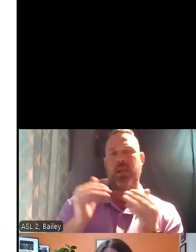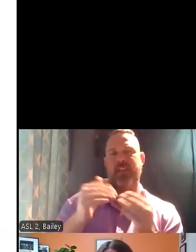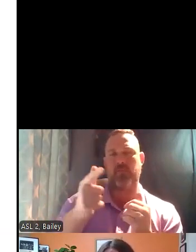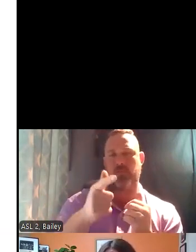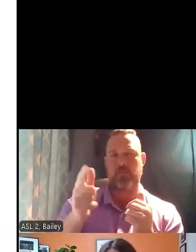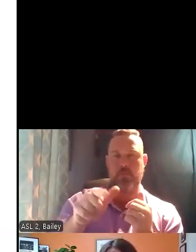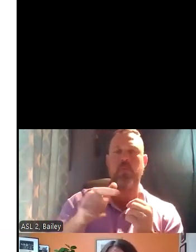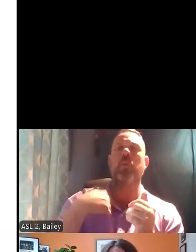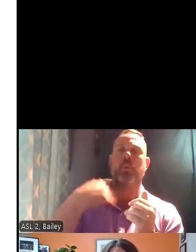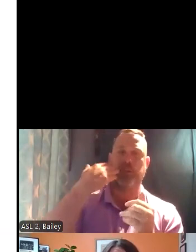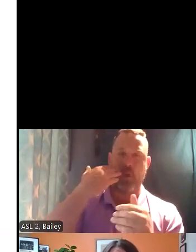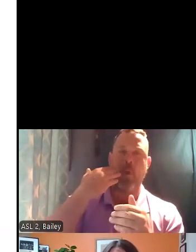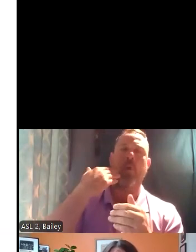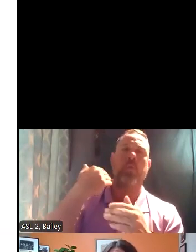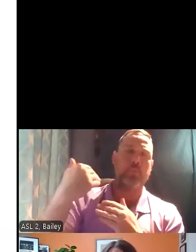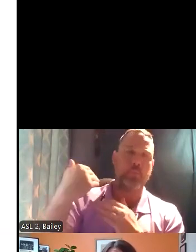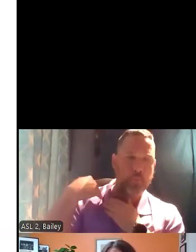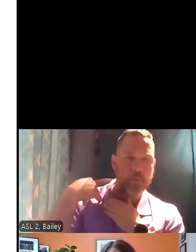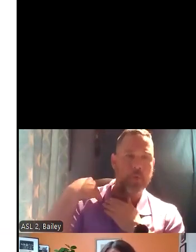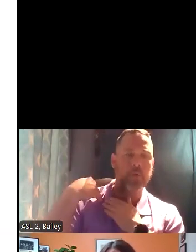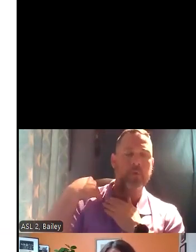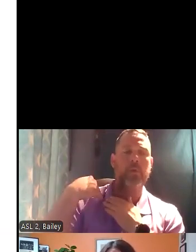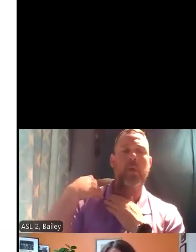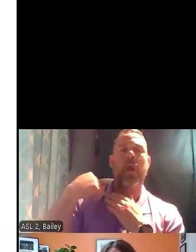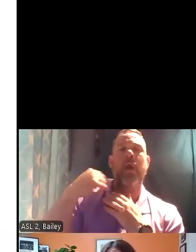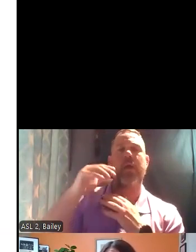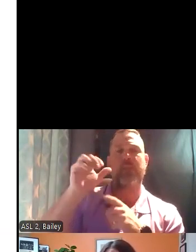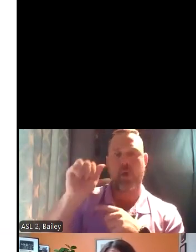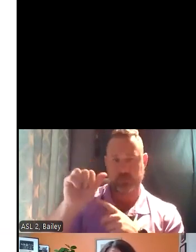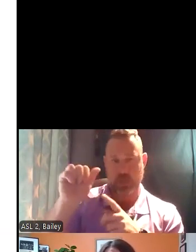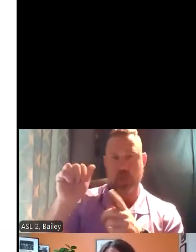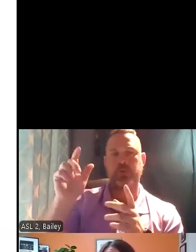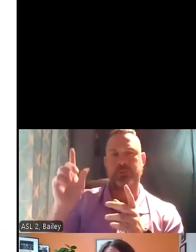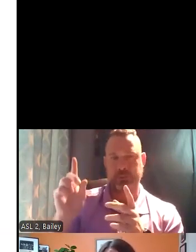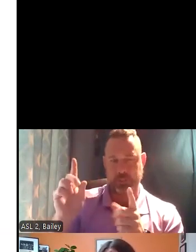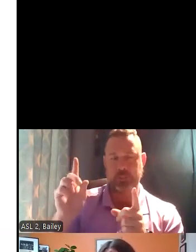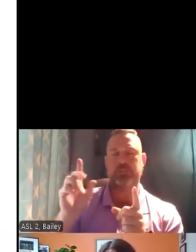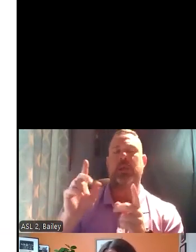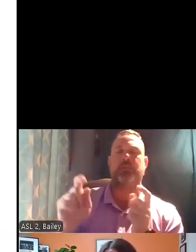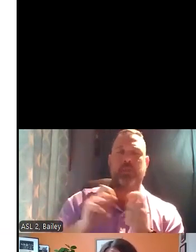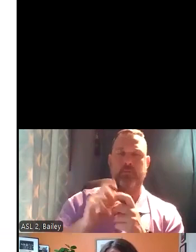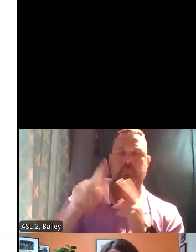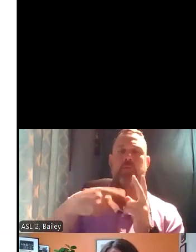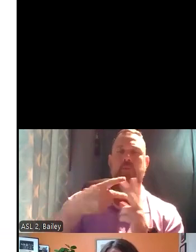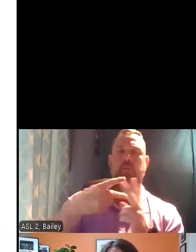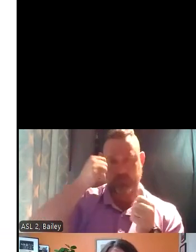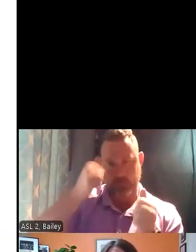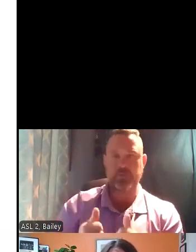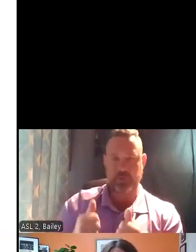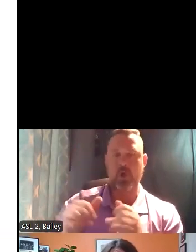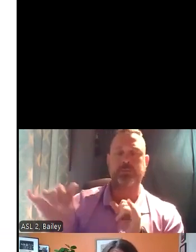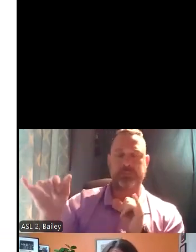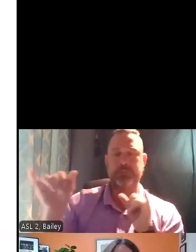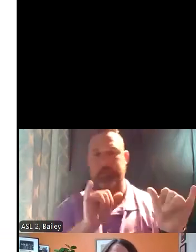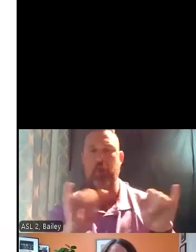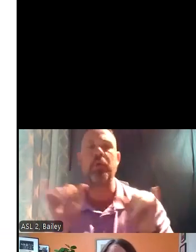course, we know the burden of Alzheimer's disease in particular and other types of dementia are similar.